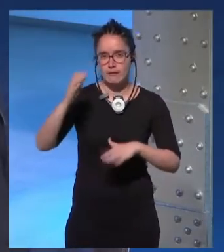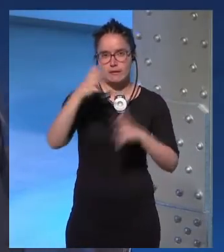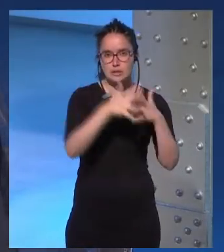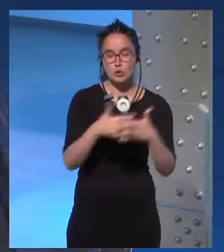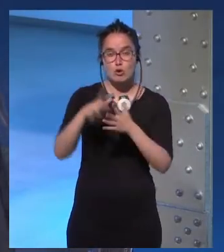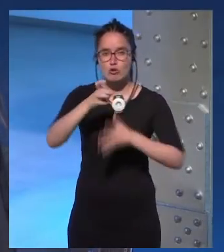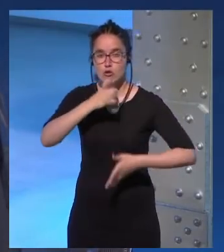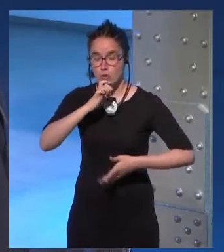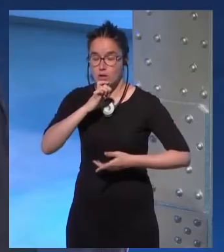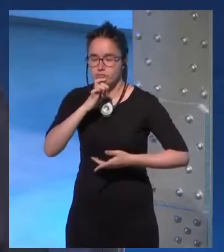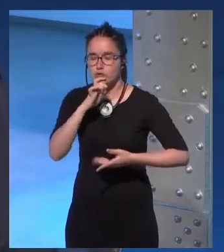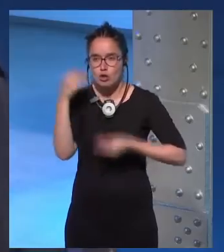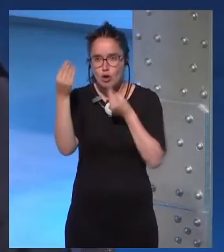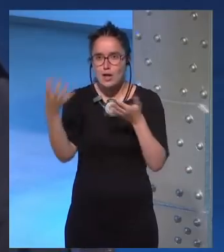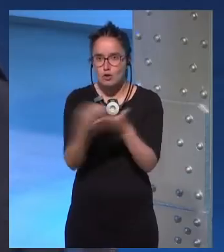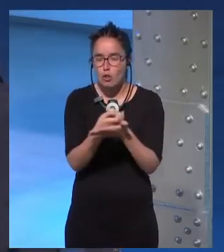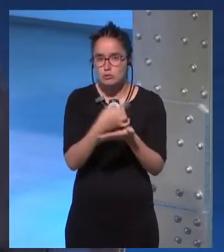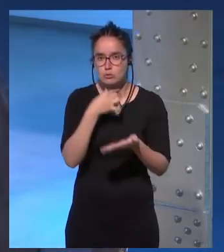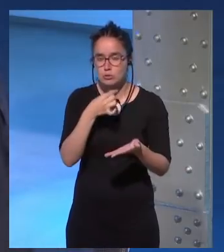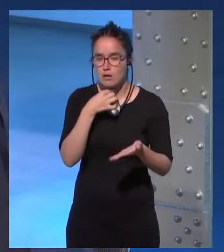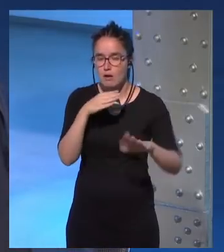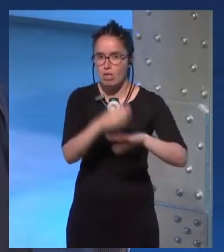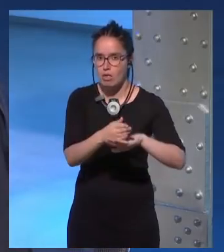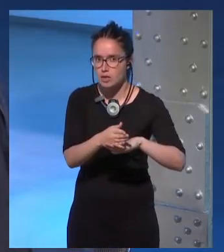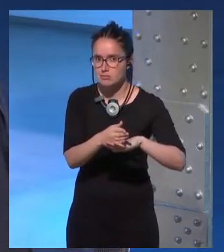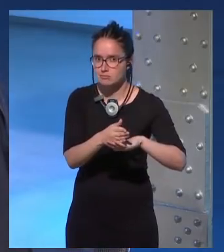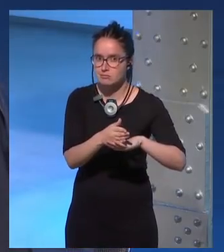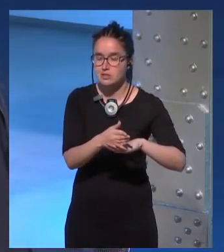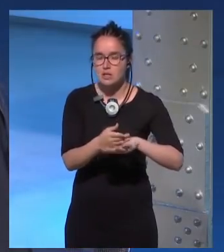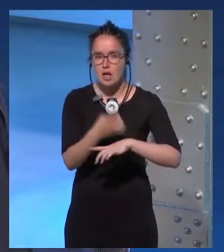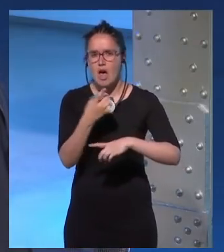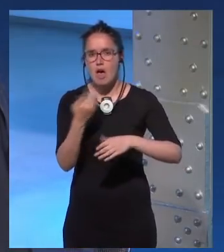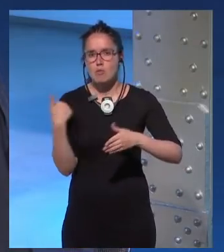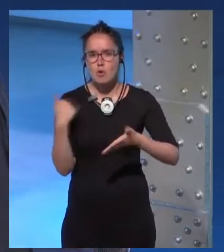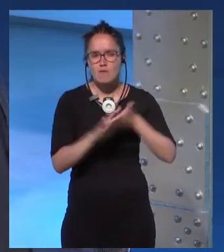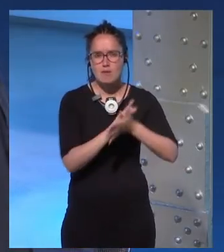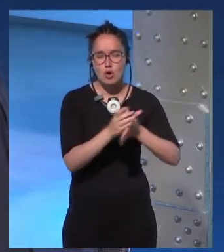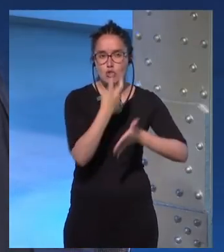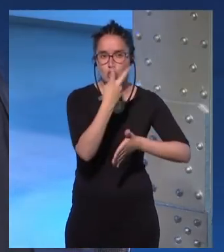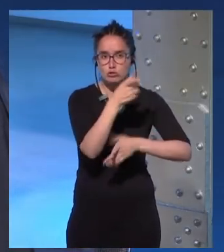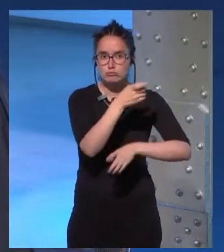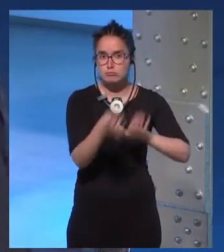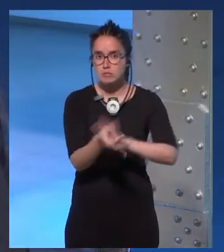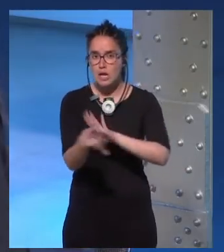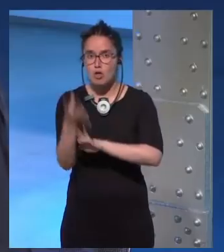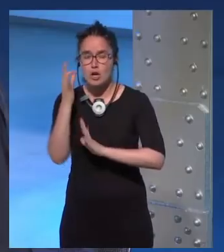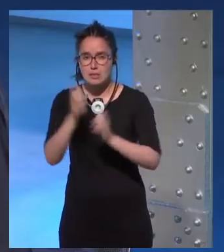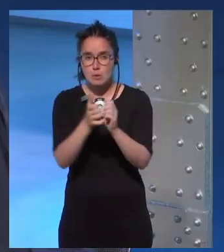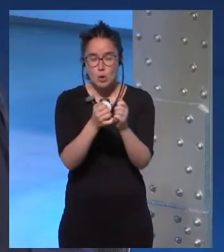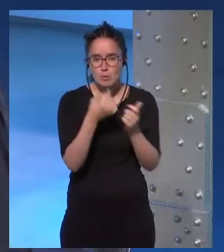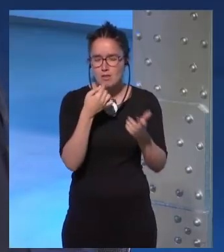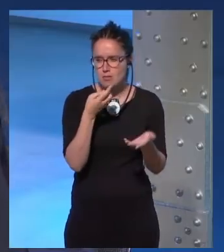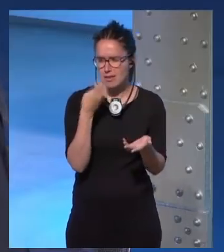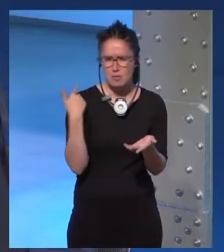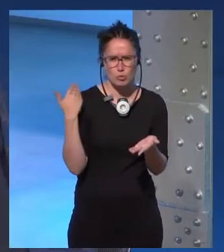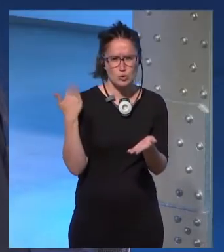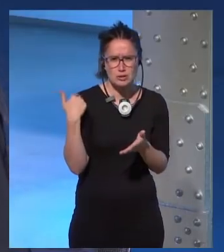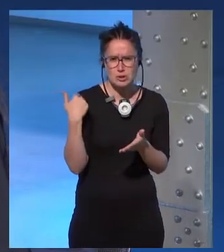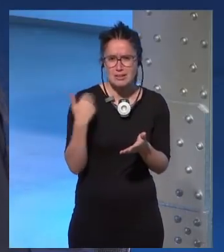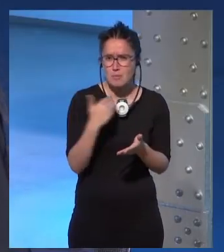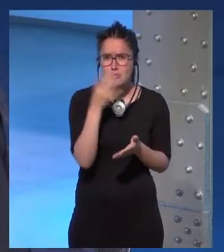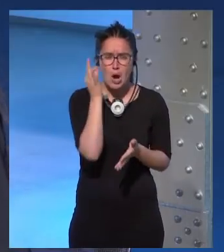fiction conventions in the US. We'd all like to go there. And also regarding video